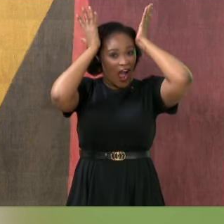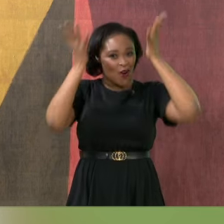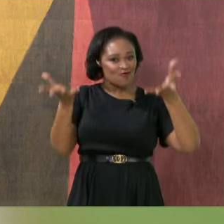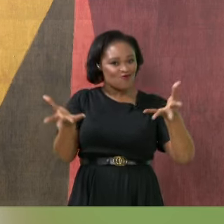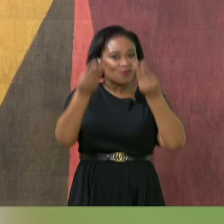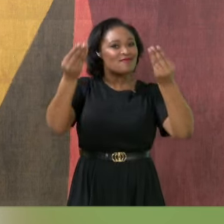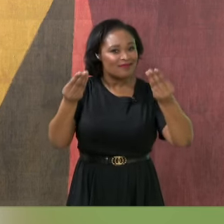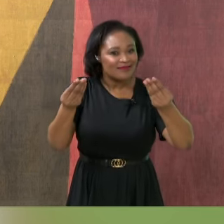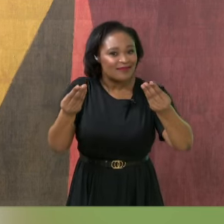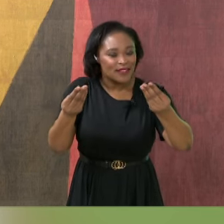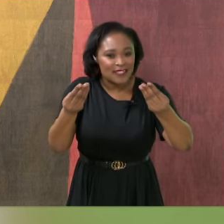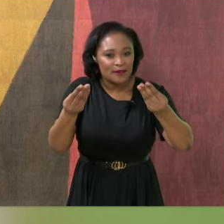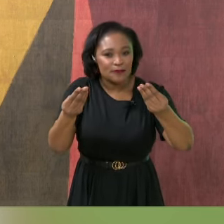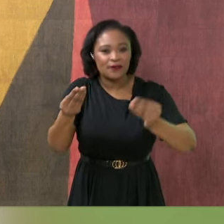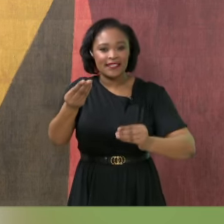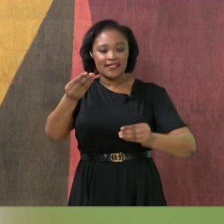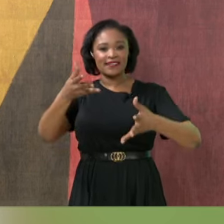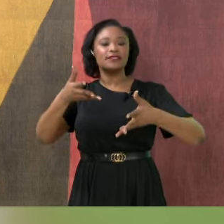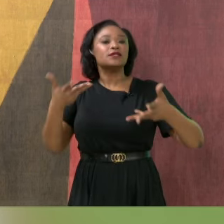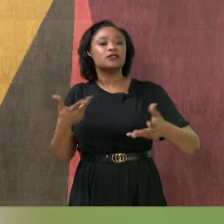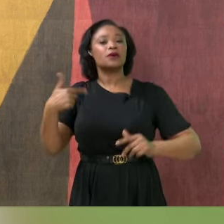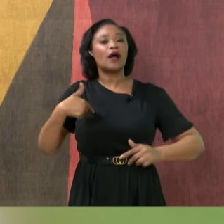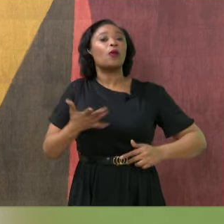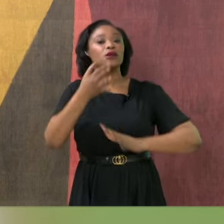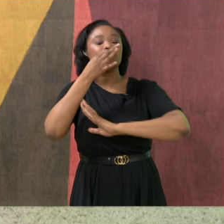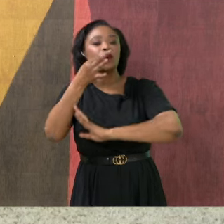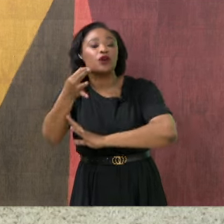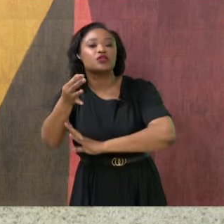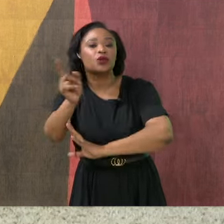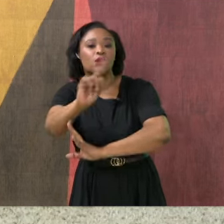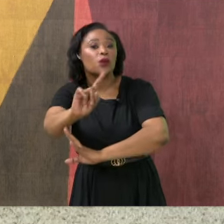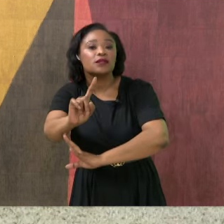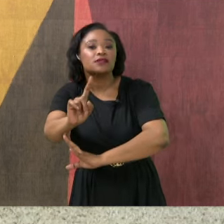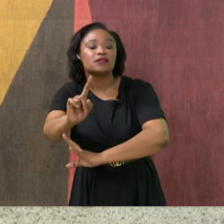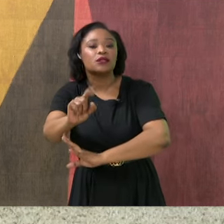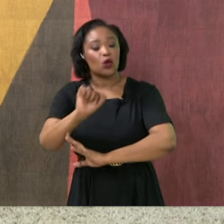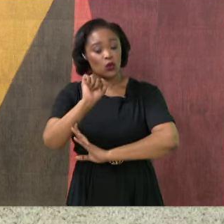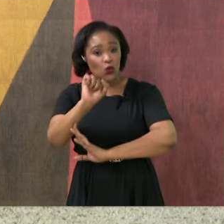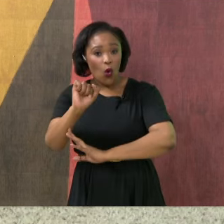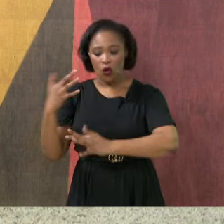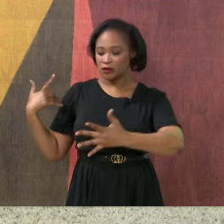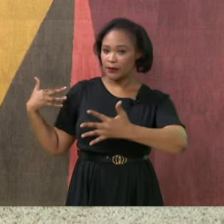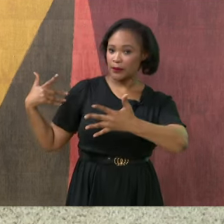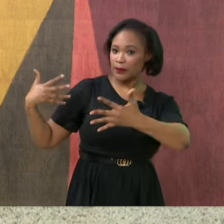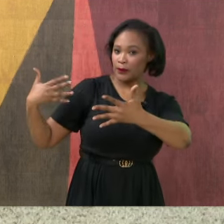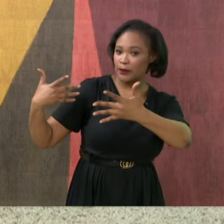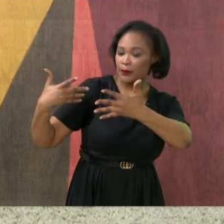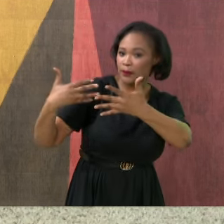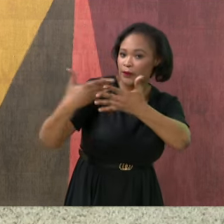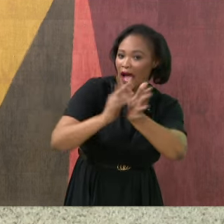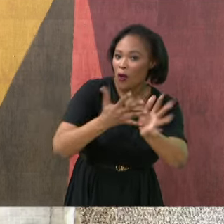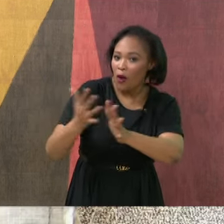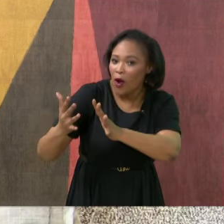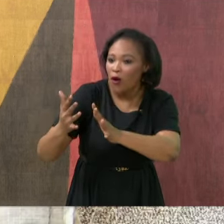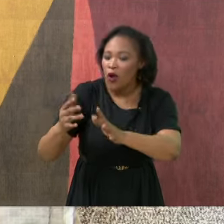Yes. Yeah, I was. Yes. And I want to obviously ask you about, you know, just in terms of the journey, because like you said, you know, you started to see that